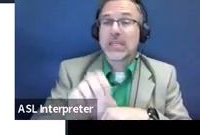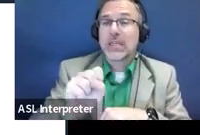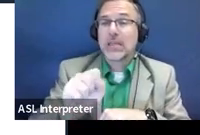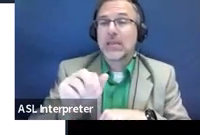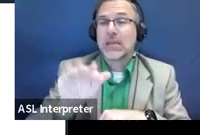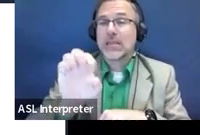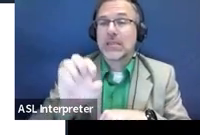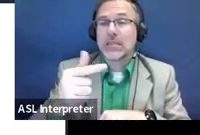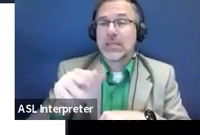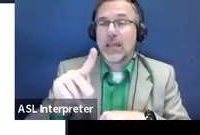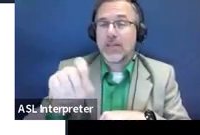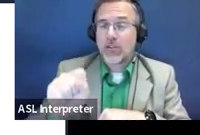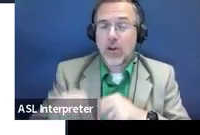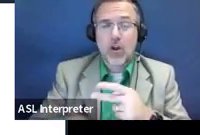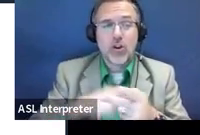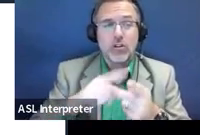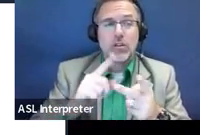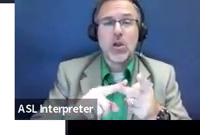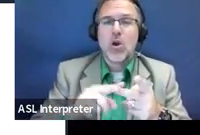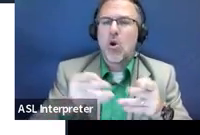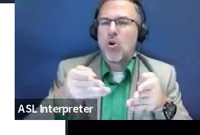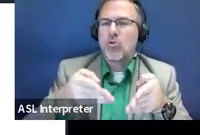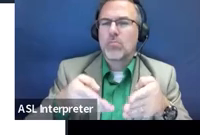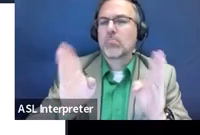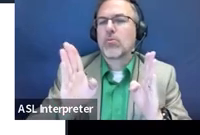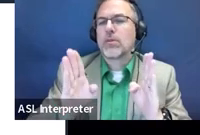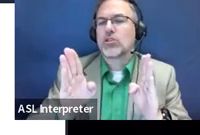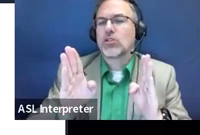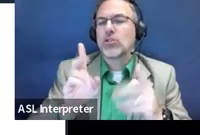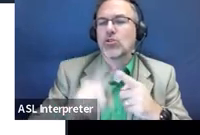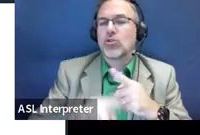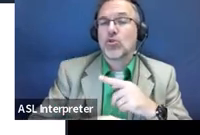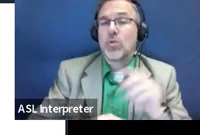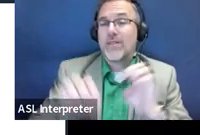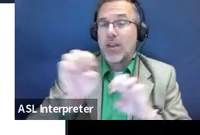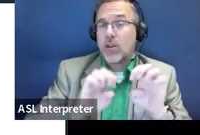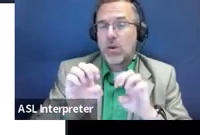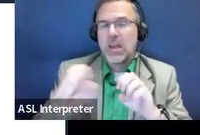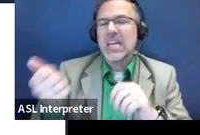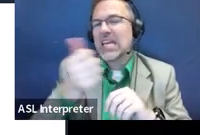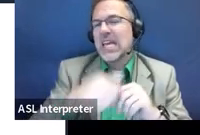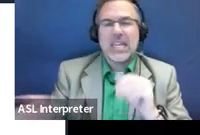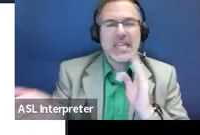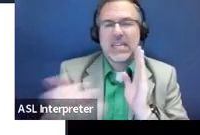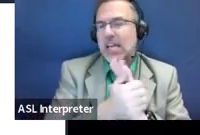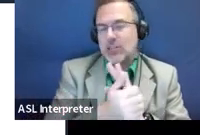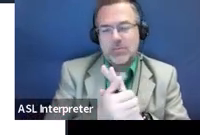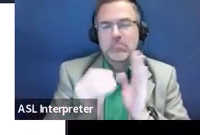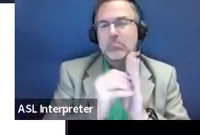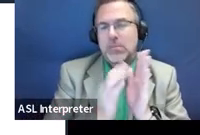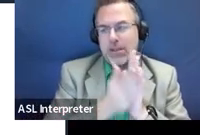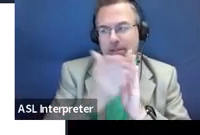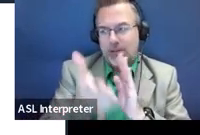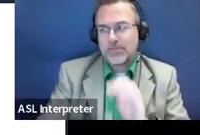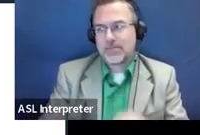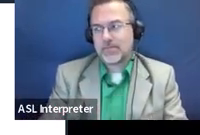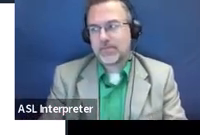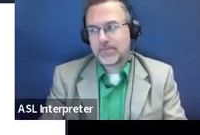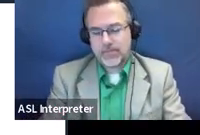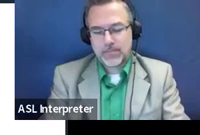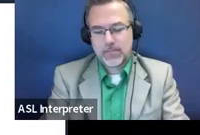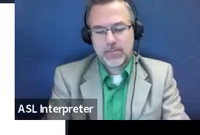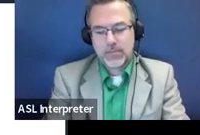whatever reason, or if there's a consent to evaluate, things like that. Anything that you'd be sending along with that written notice.